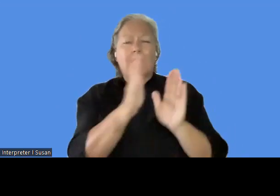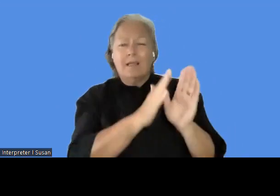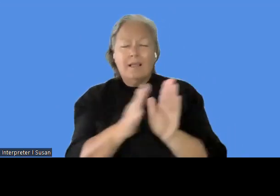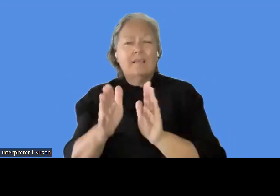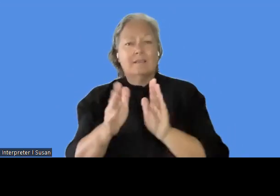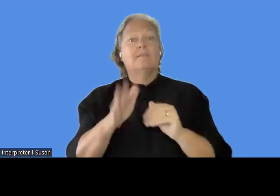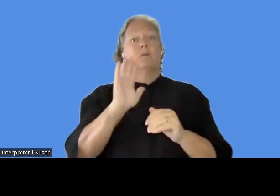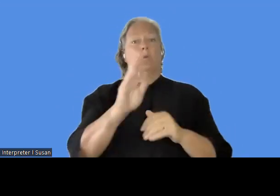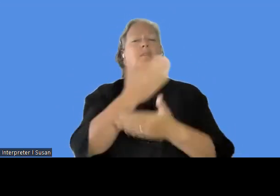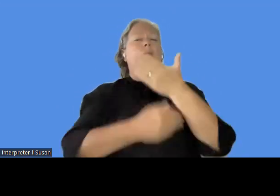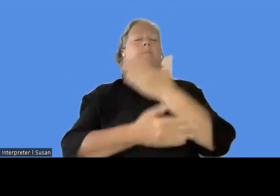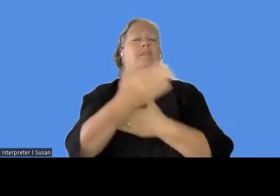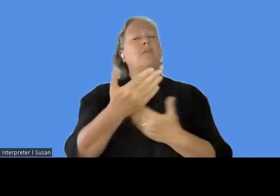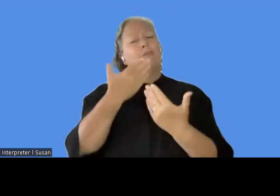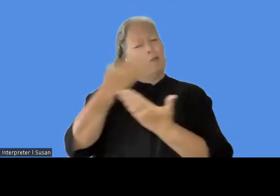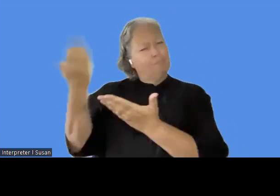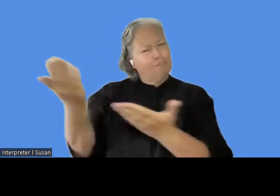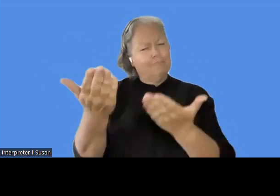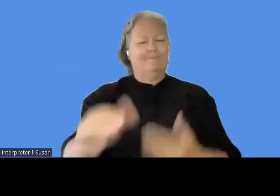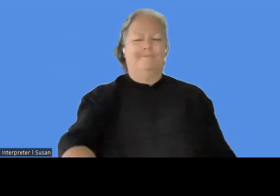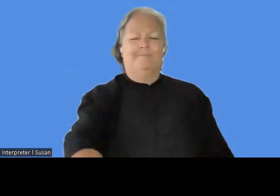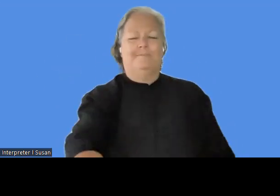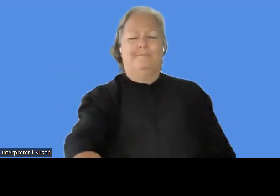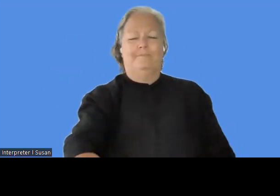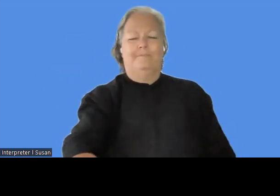and to the panel, and the floor is yours.